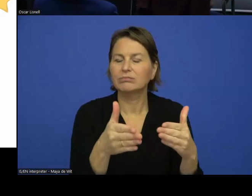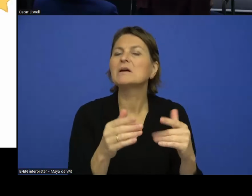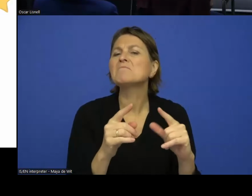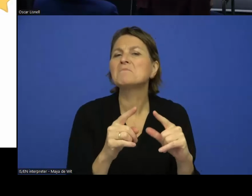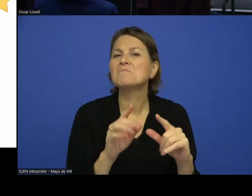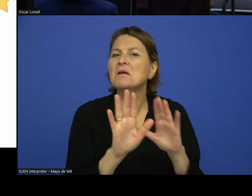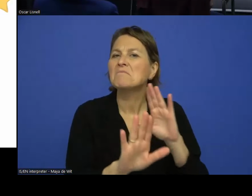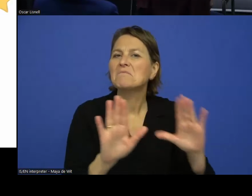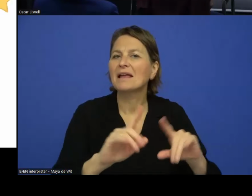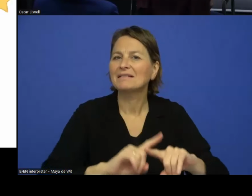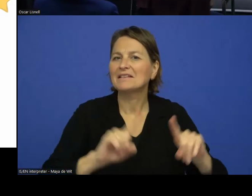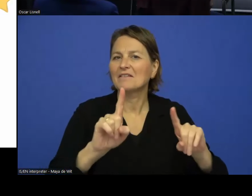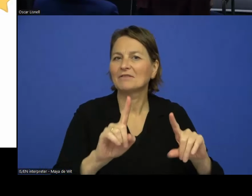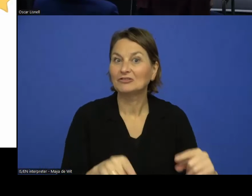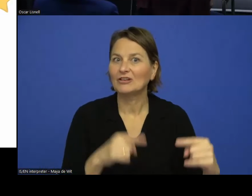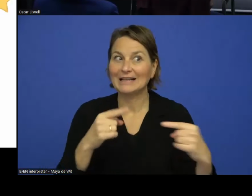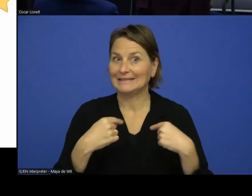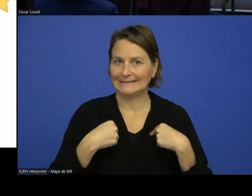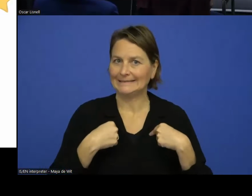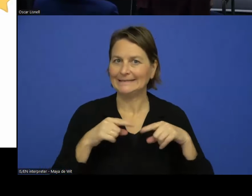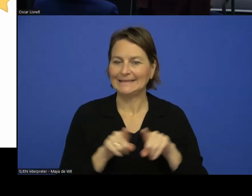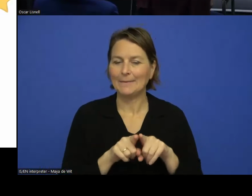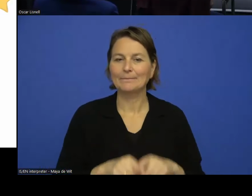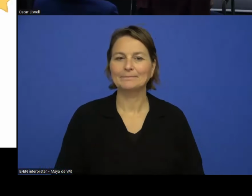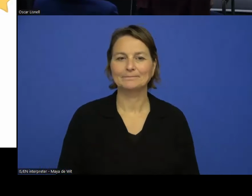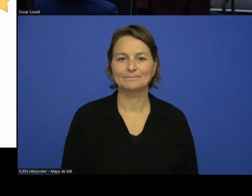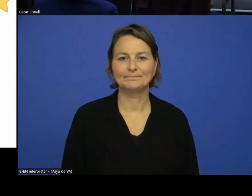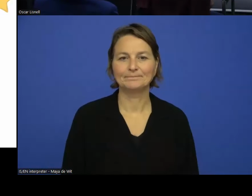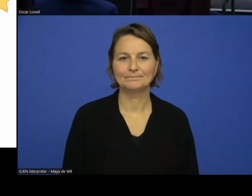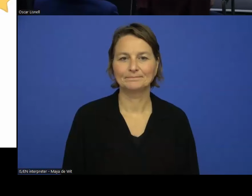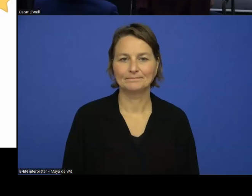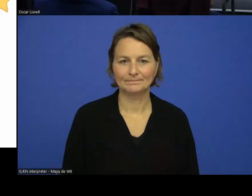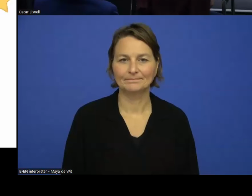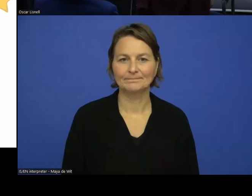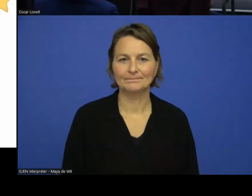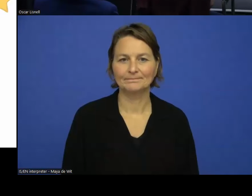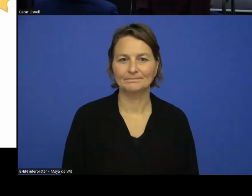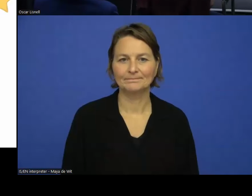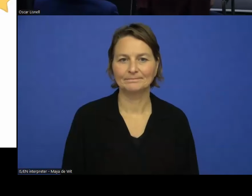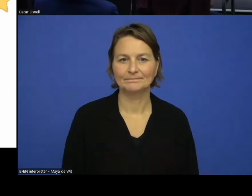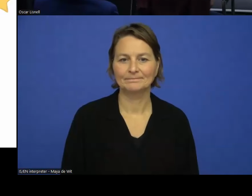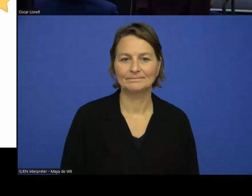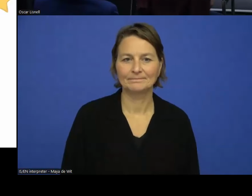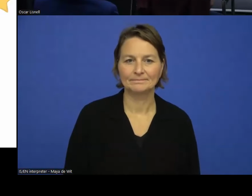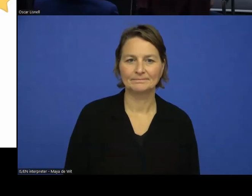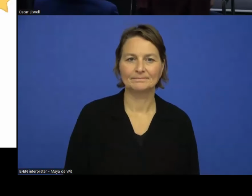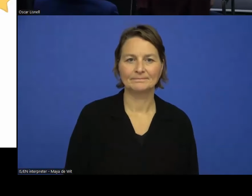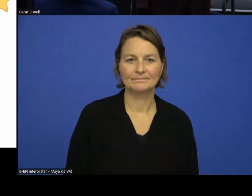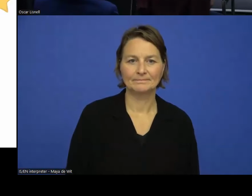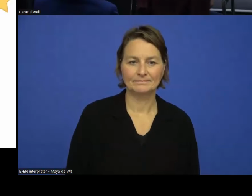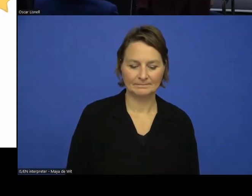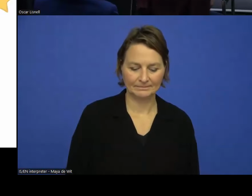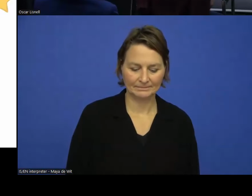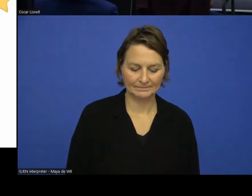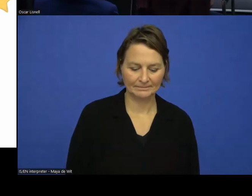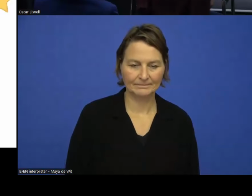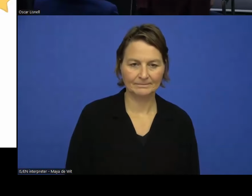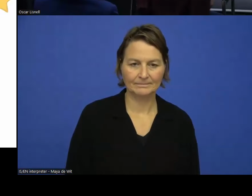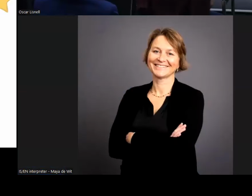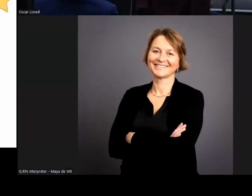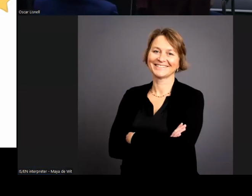than what we normally comprehend. There will be 2 pilots for experiencing or for demonstrating. It's great to say a lot of